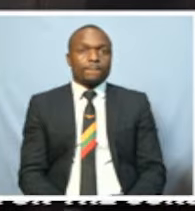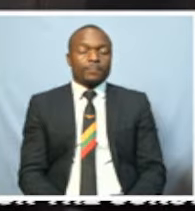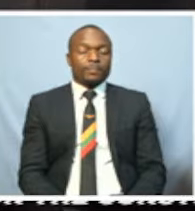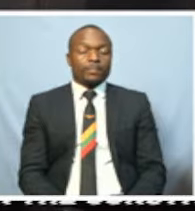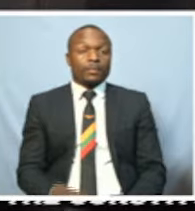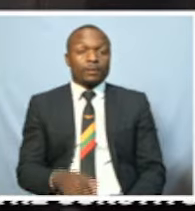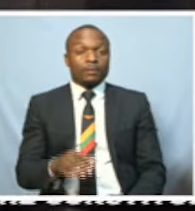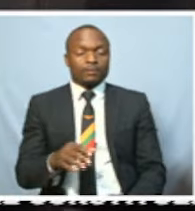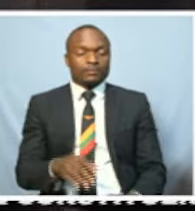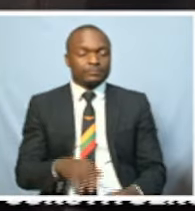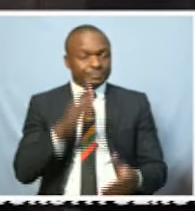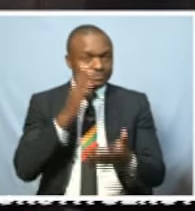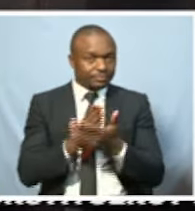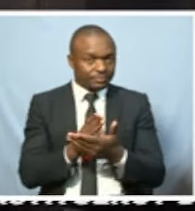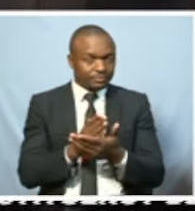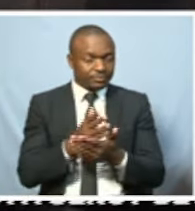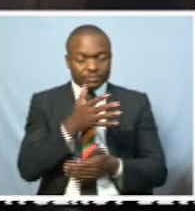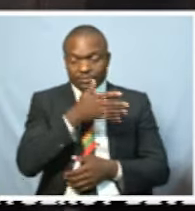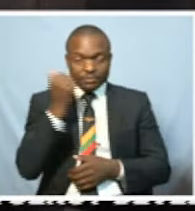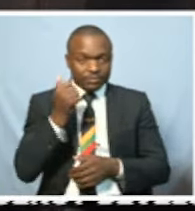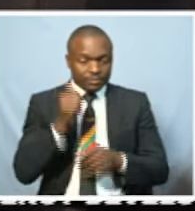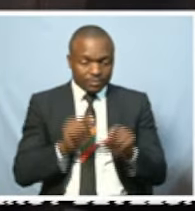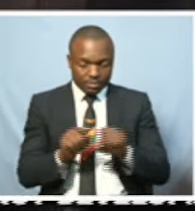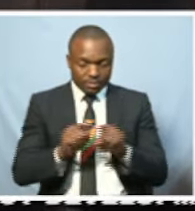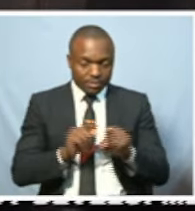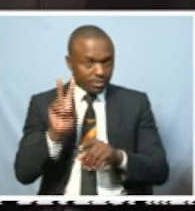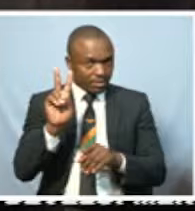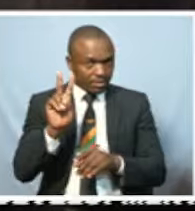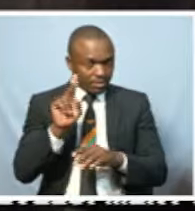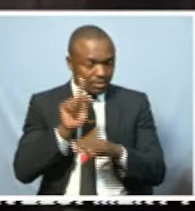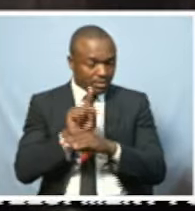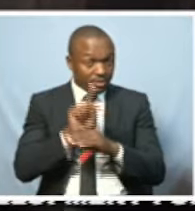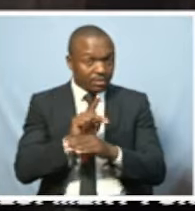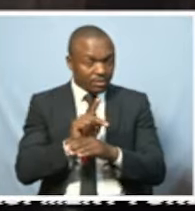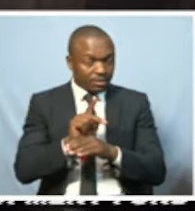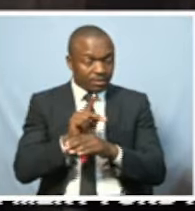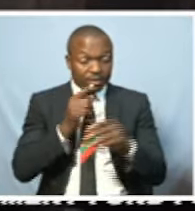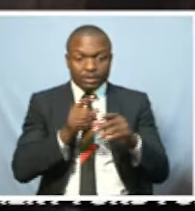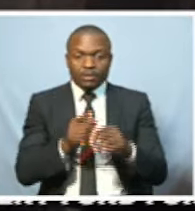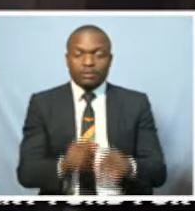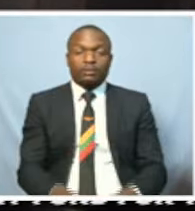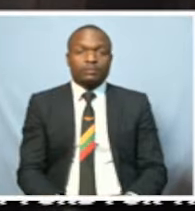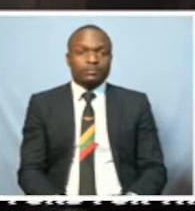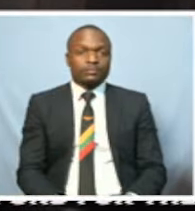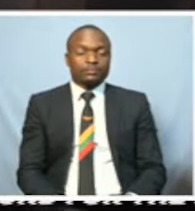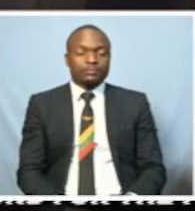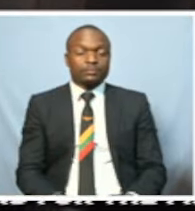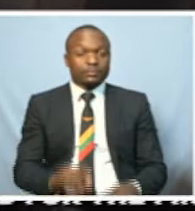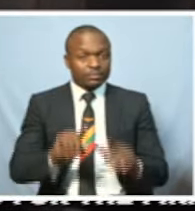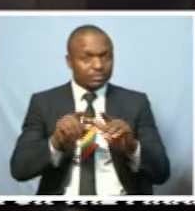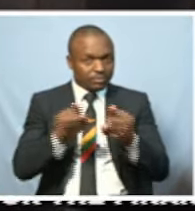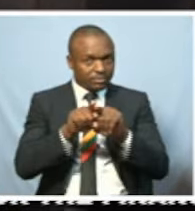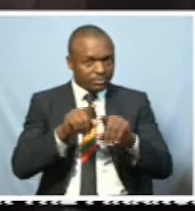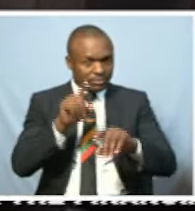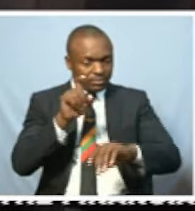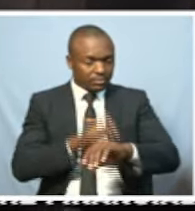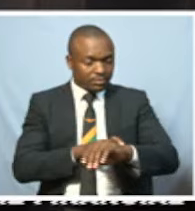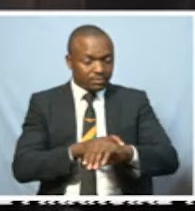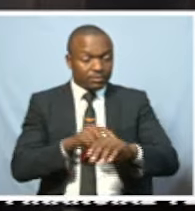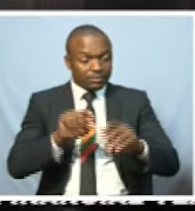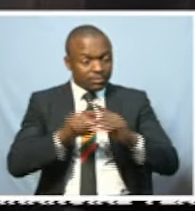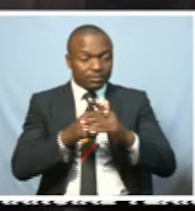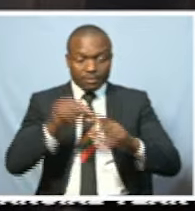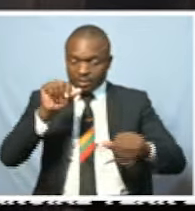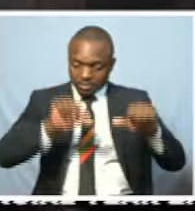on 2 projects that are being evaluated at the same time? Did you assess